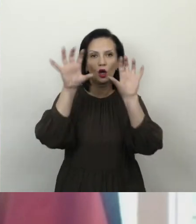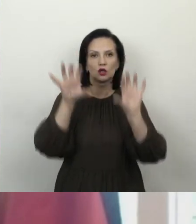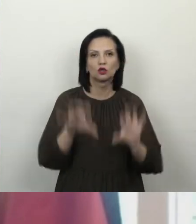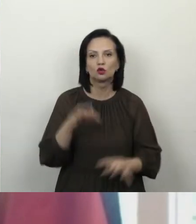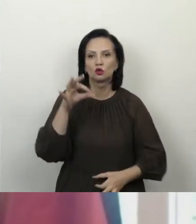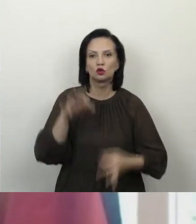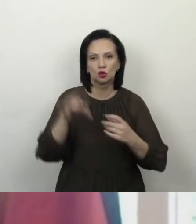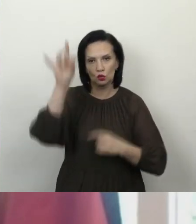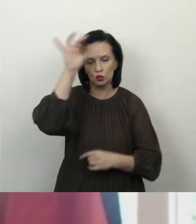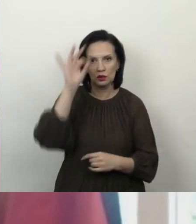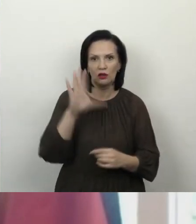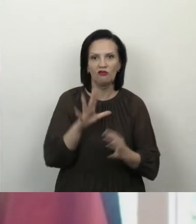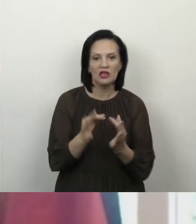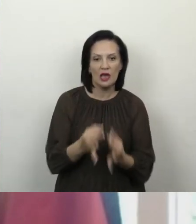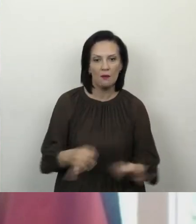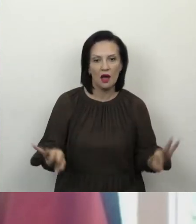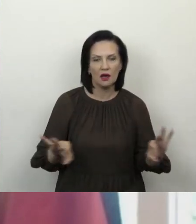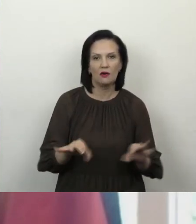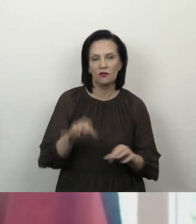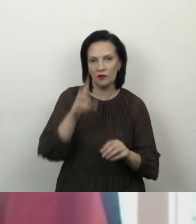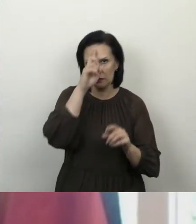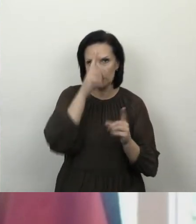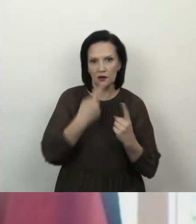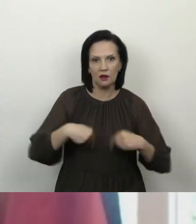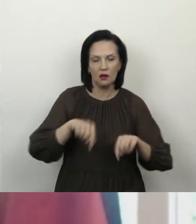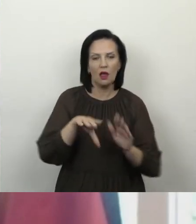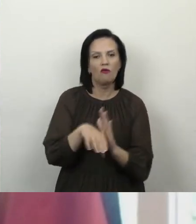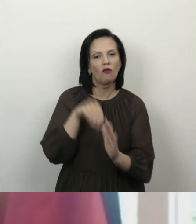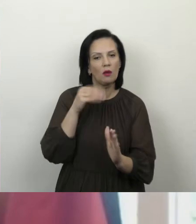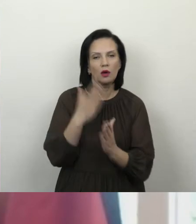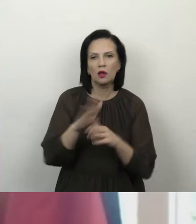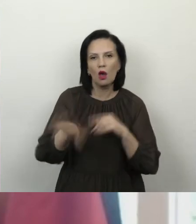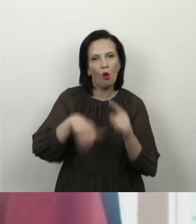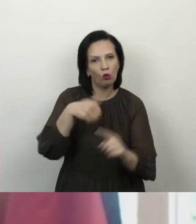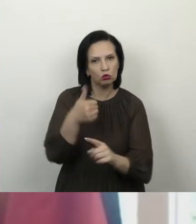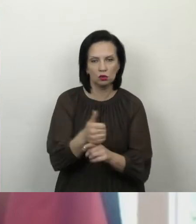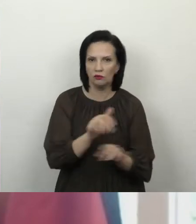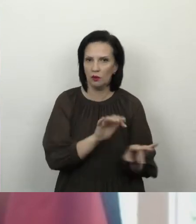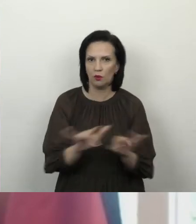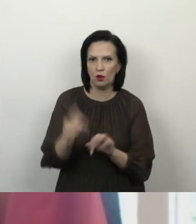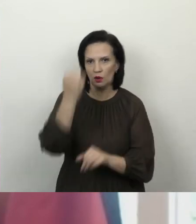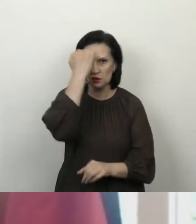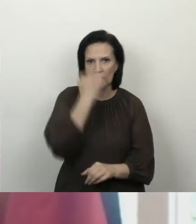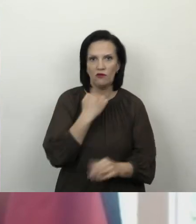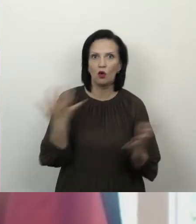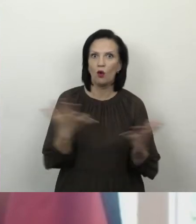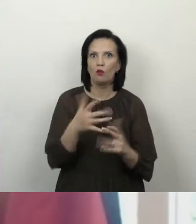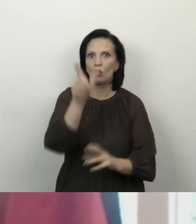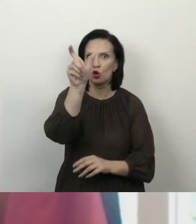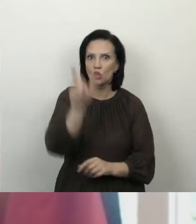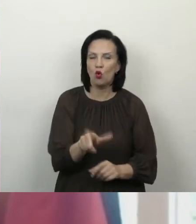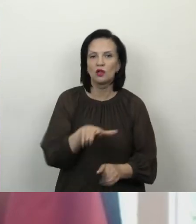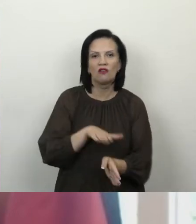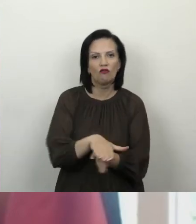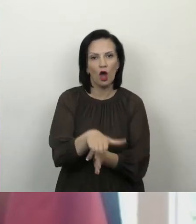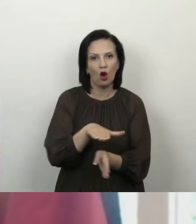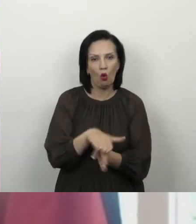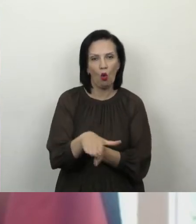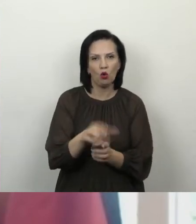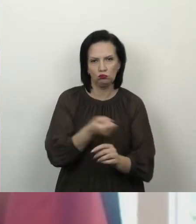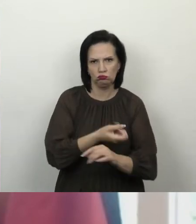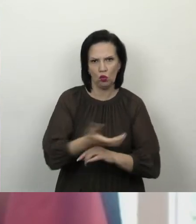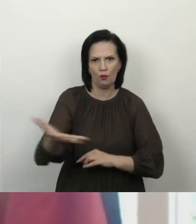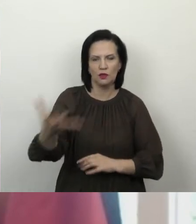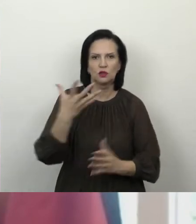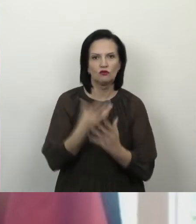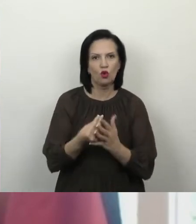state, elections are the main process by which the people exercise public authority themselves and